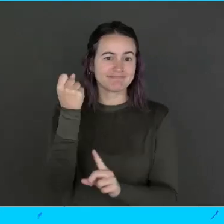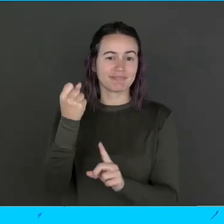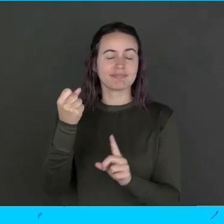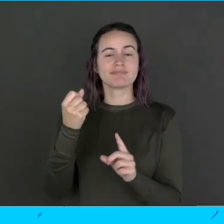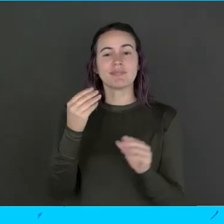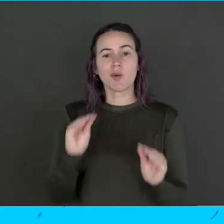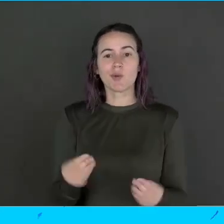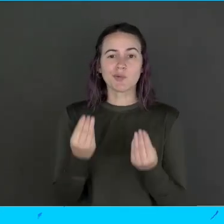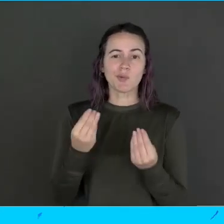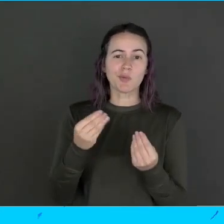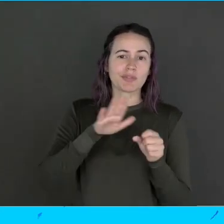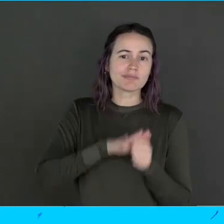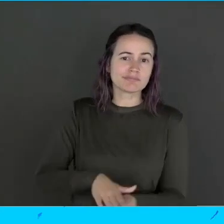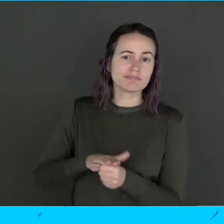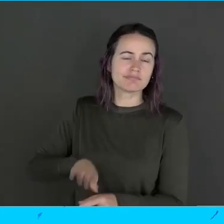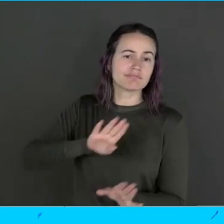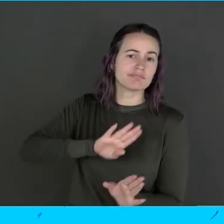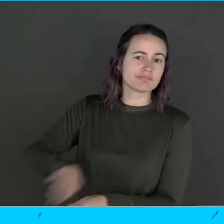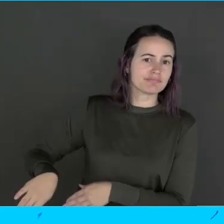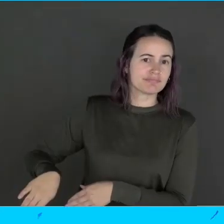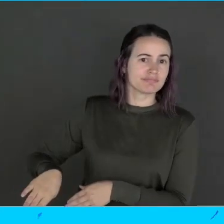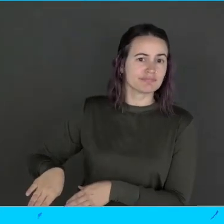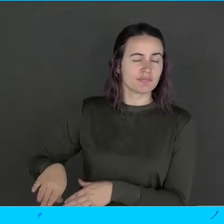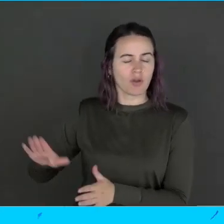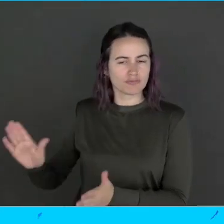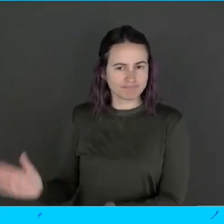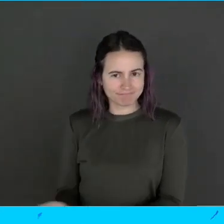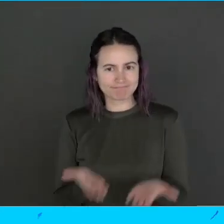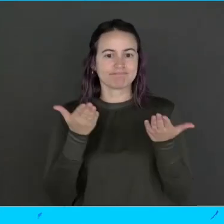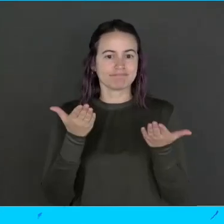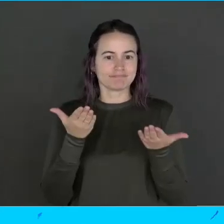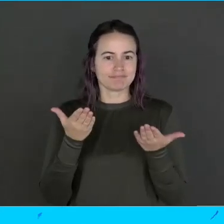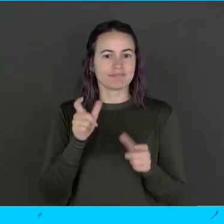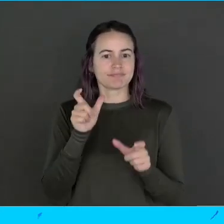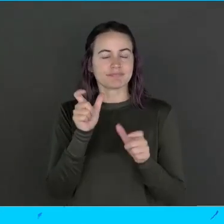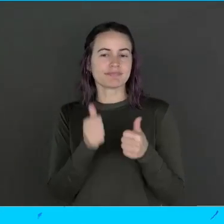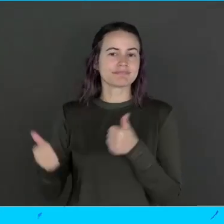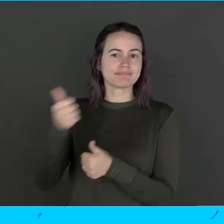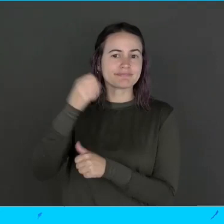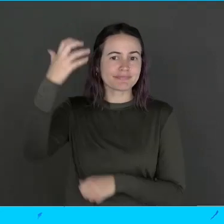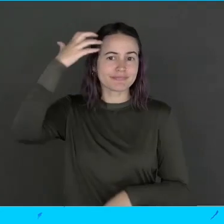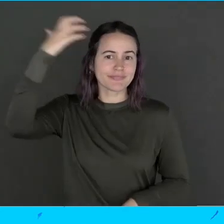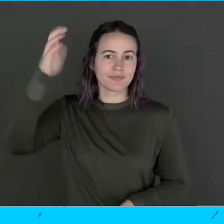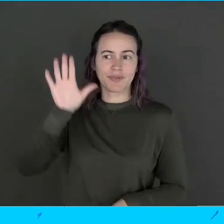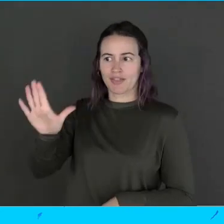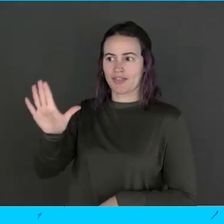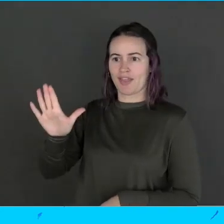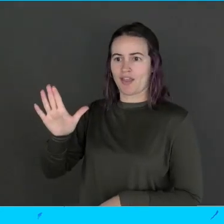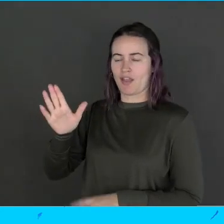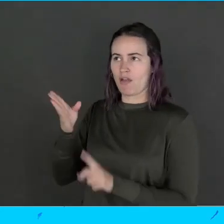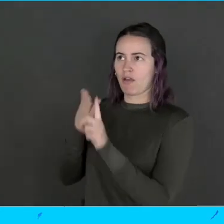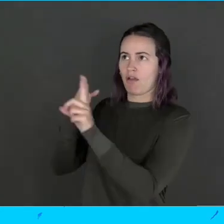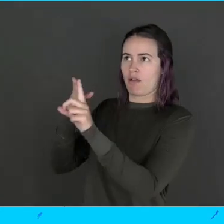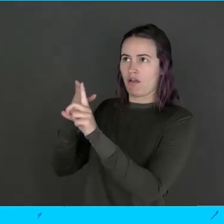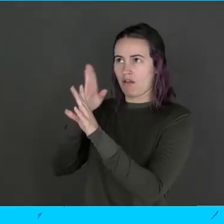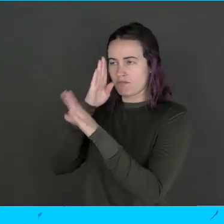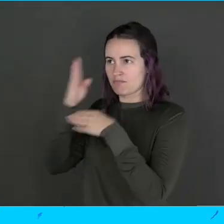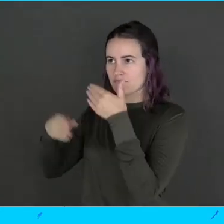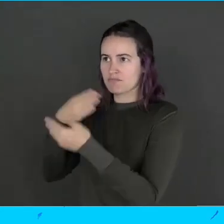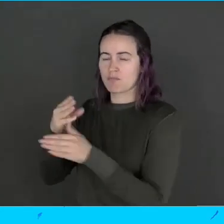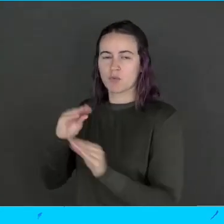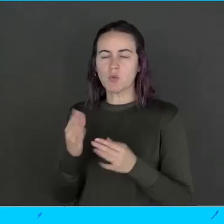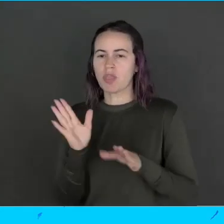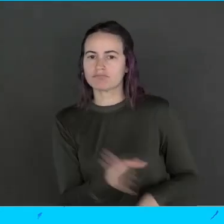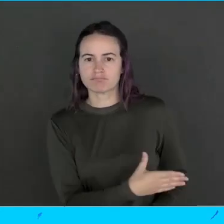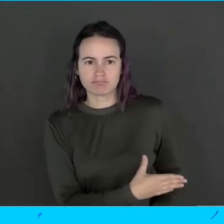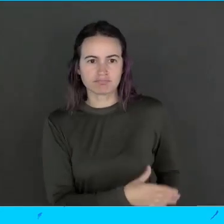underrepresented in polls, governed by souls with self-serving goals. We need to involve more Malala. Kamalas and Gretas have policies shaped and led by